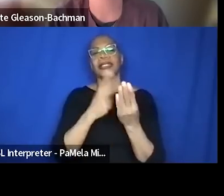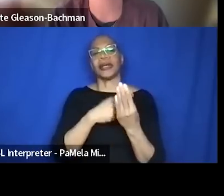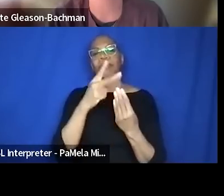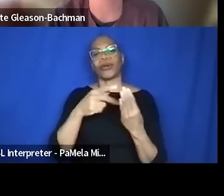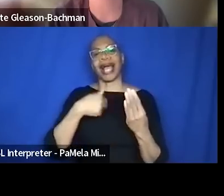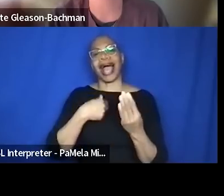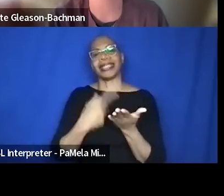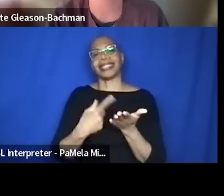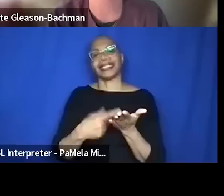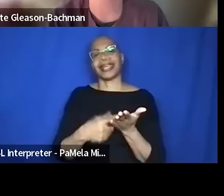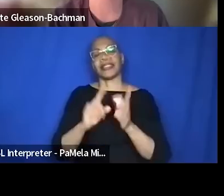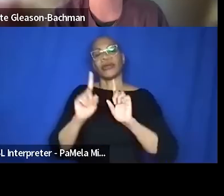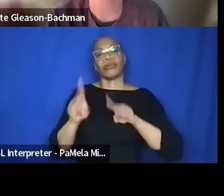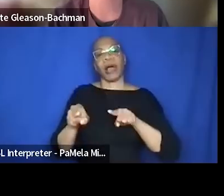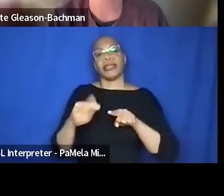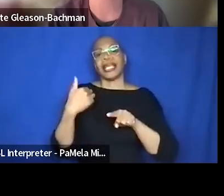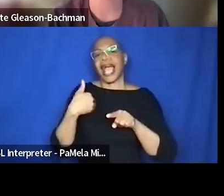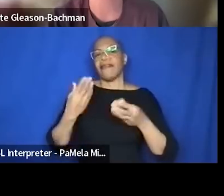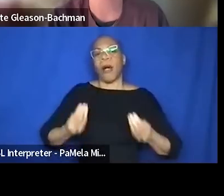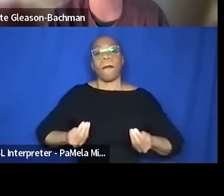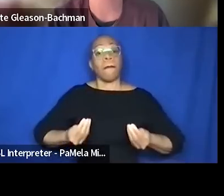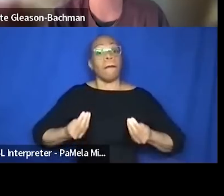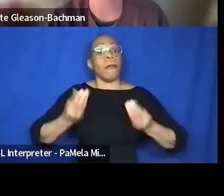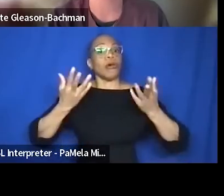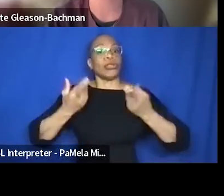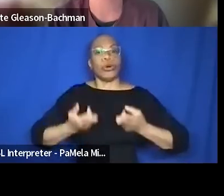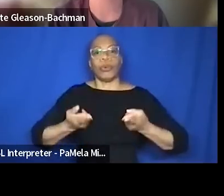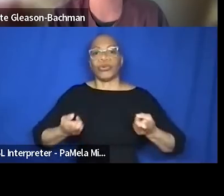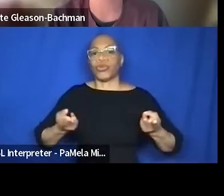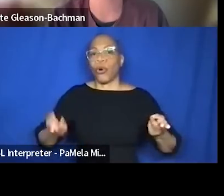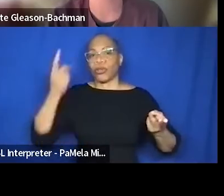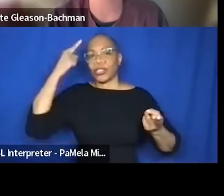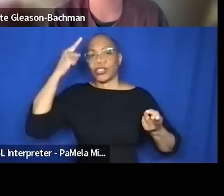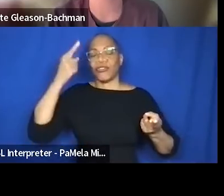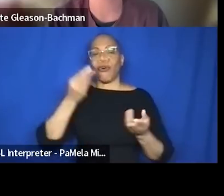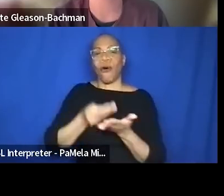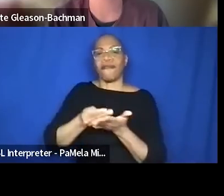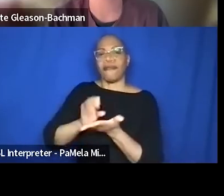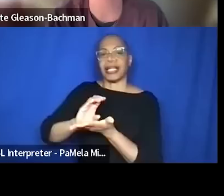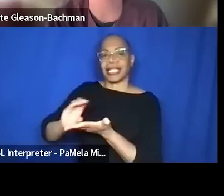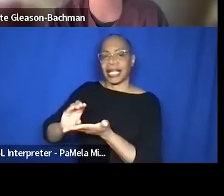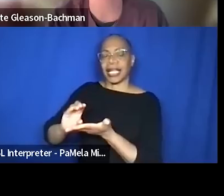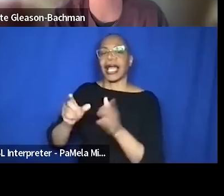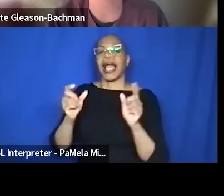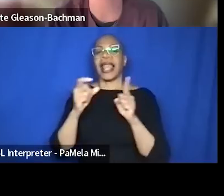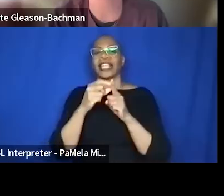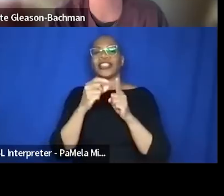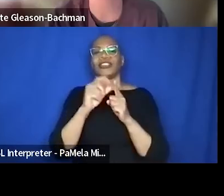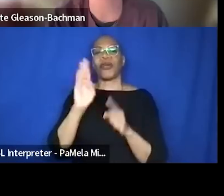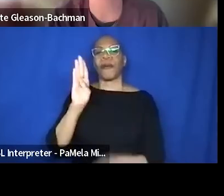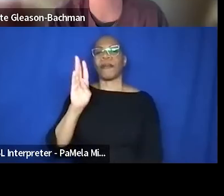is there are multiple sources for funding. So the term braided funding is often